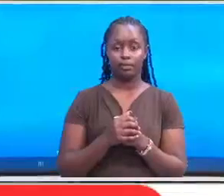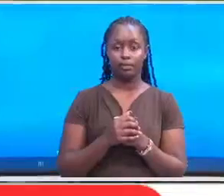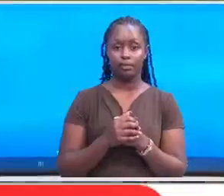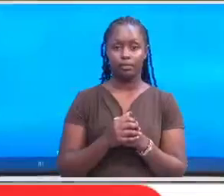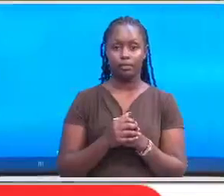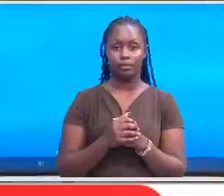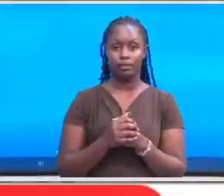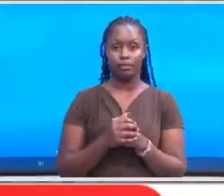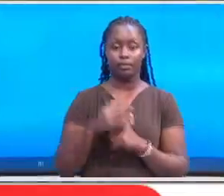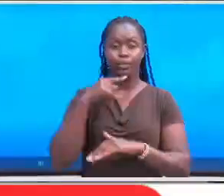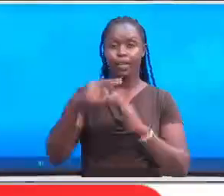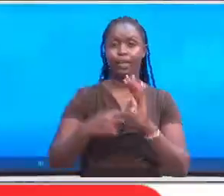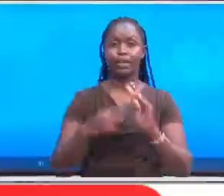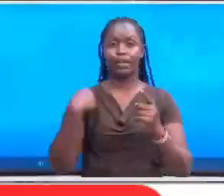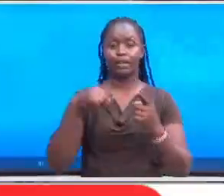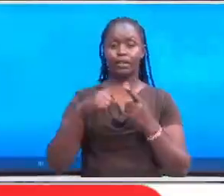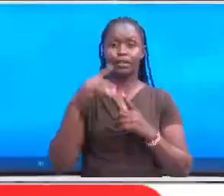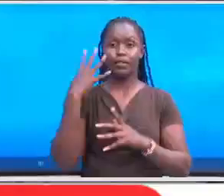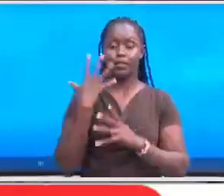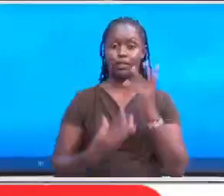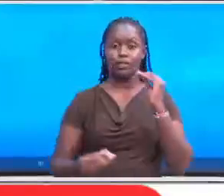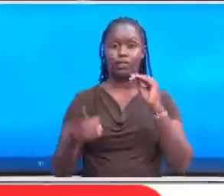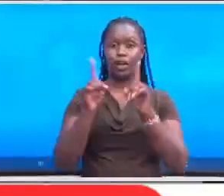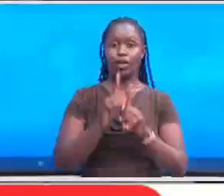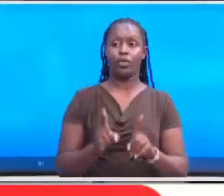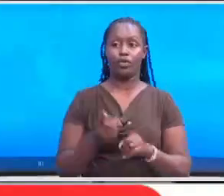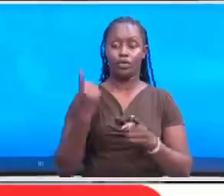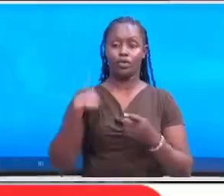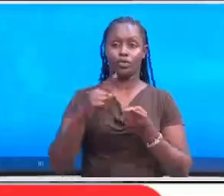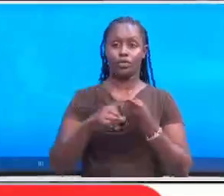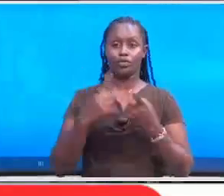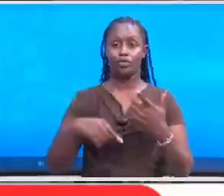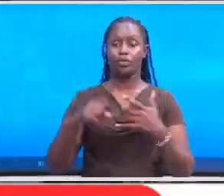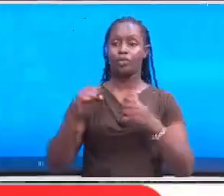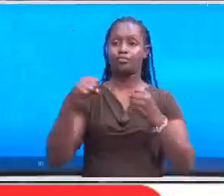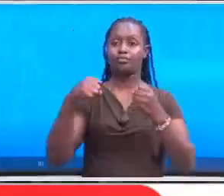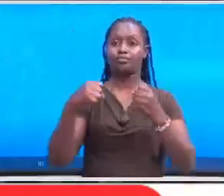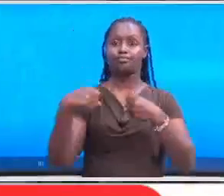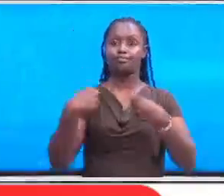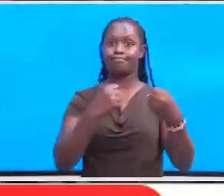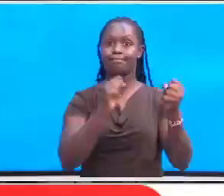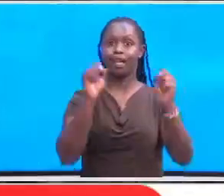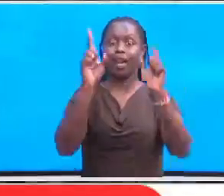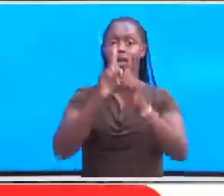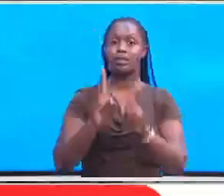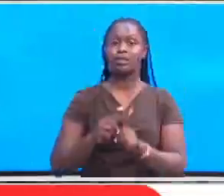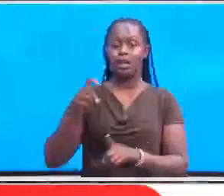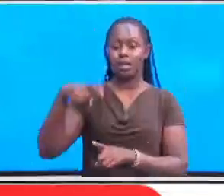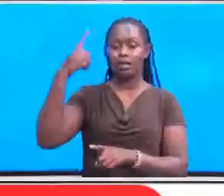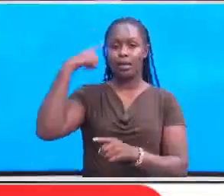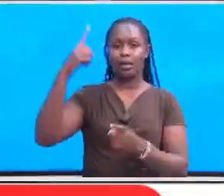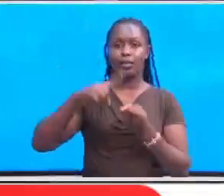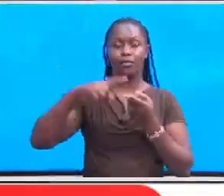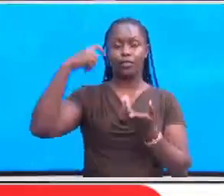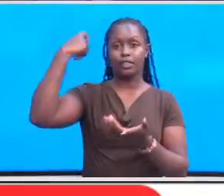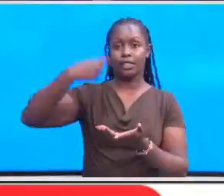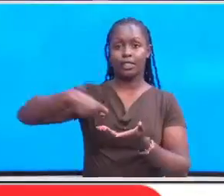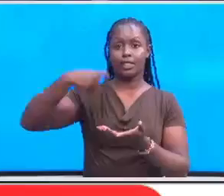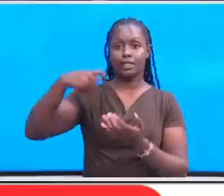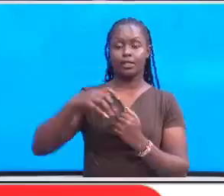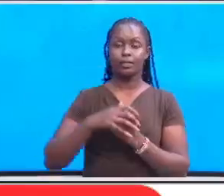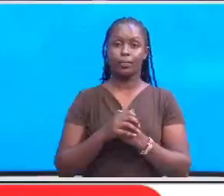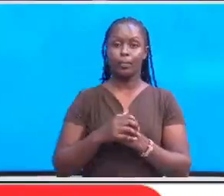Echoing their frustration and anger, they took to the streets barricading the road as they demanded for justice. Wanakuja